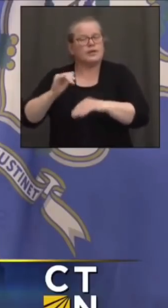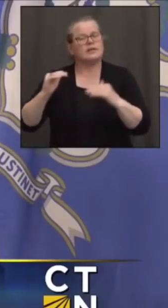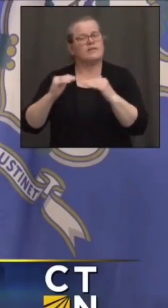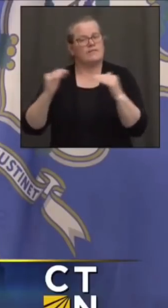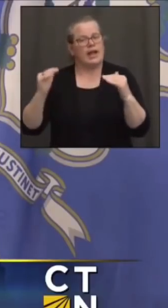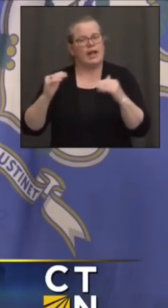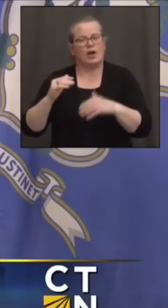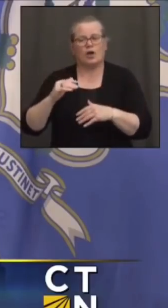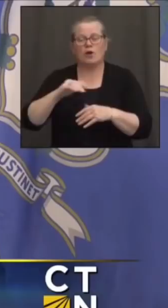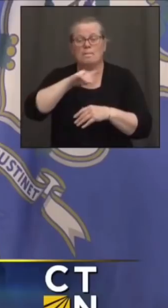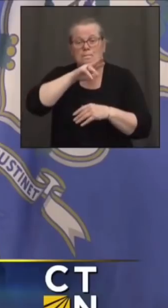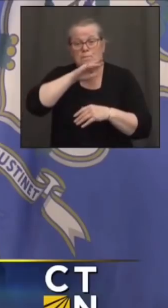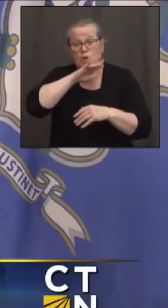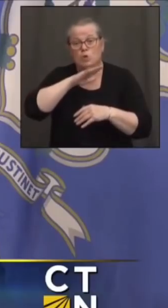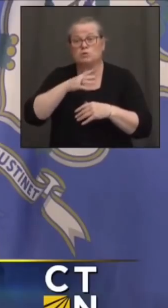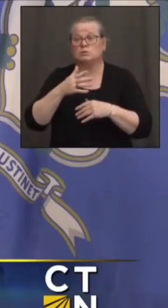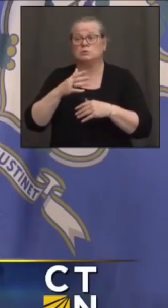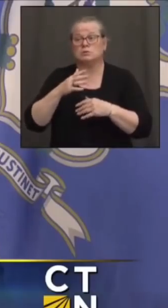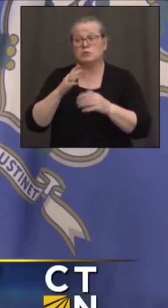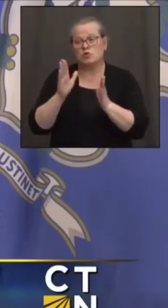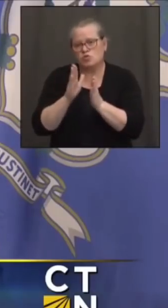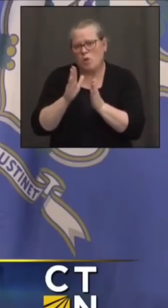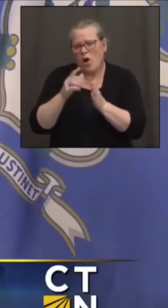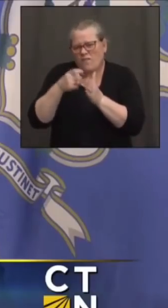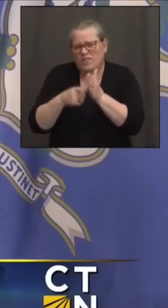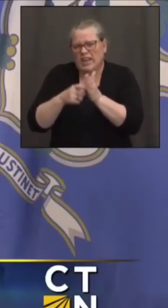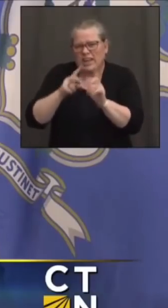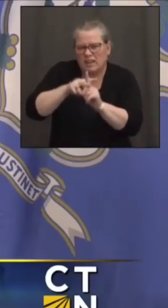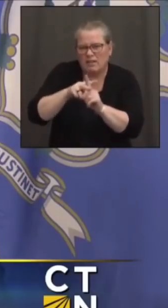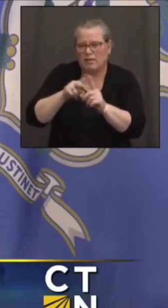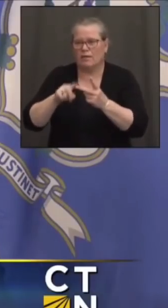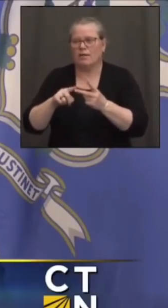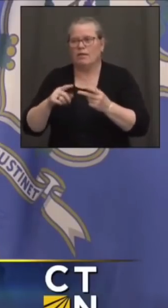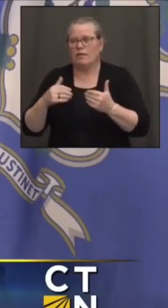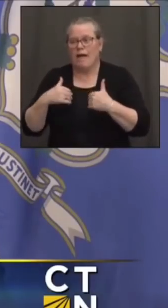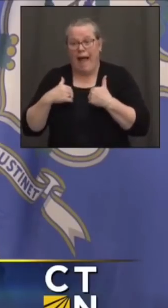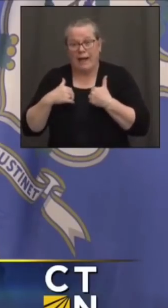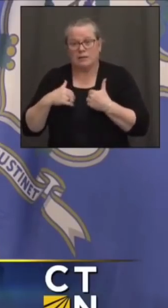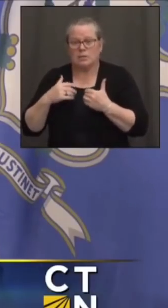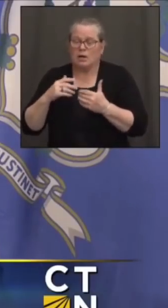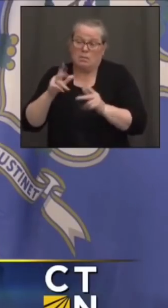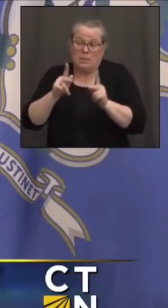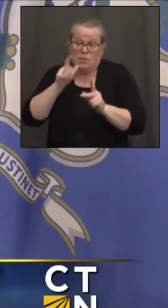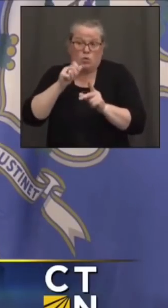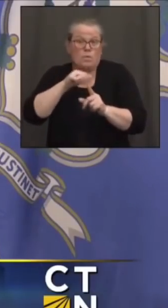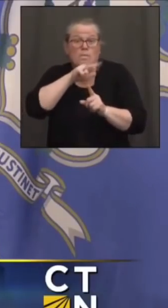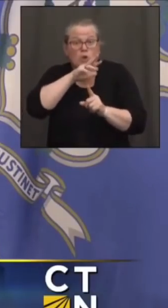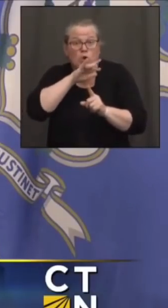pollutants, put a fee on asthma, and make the people that are polluting pay a little bit.